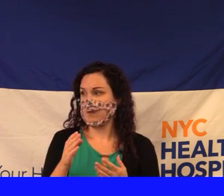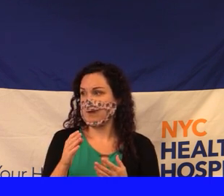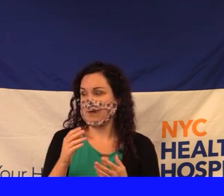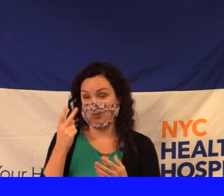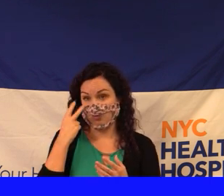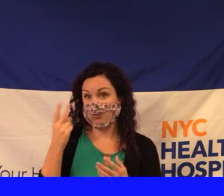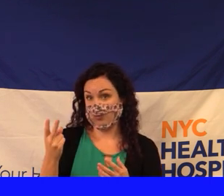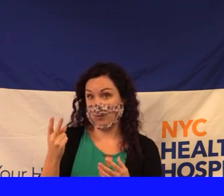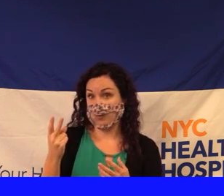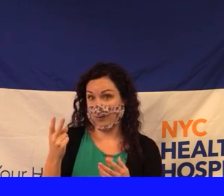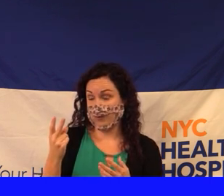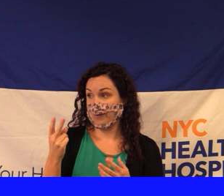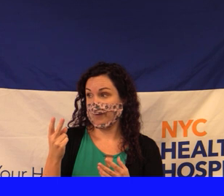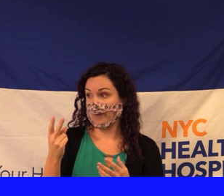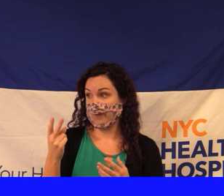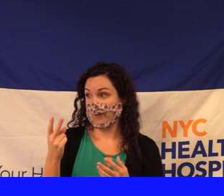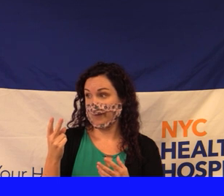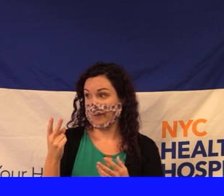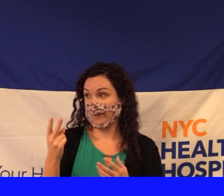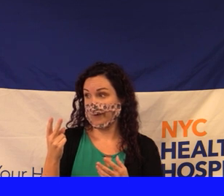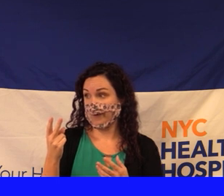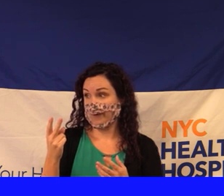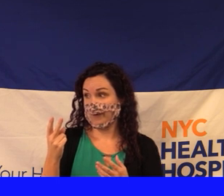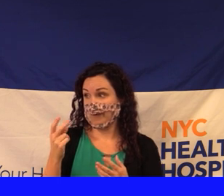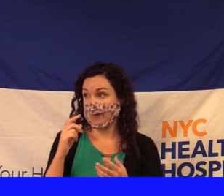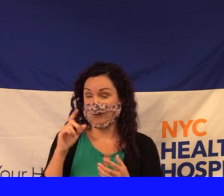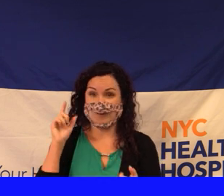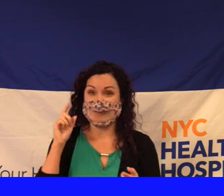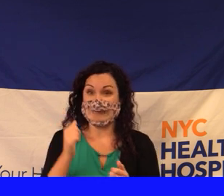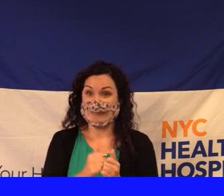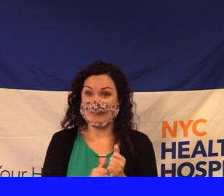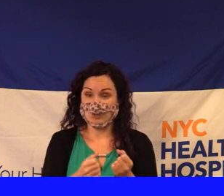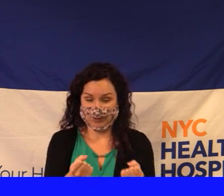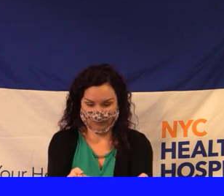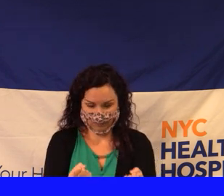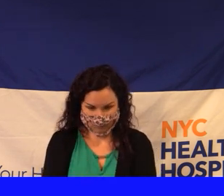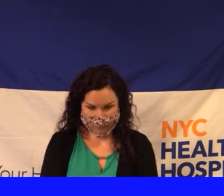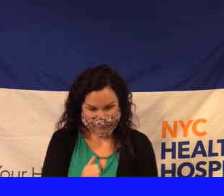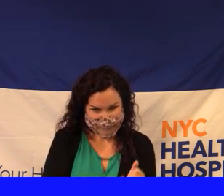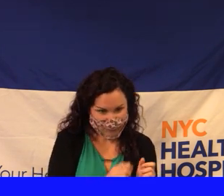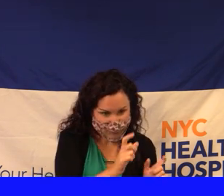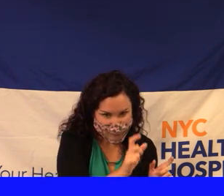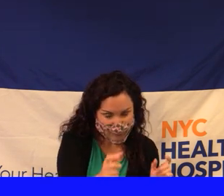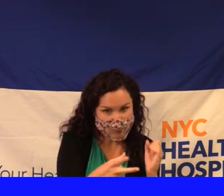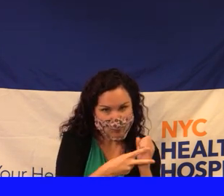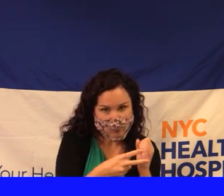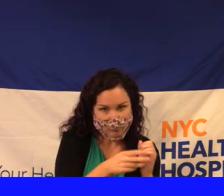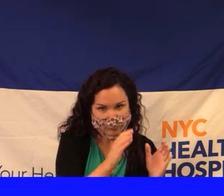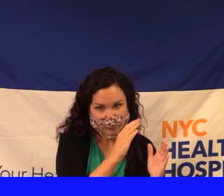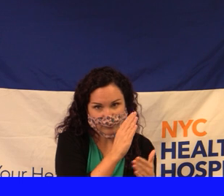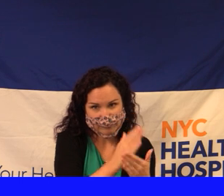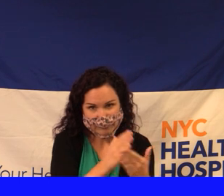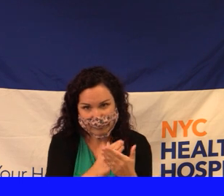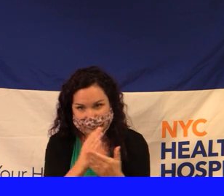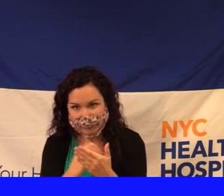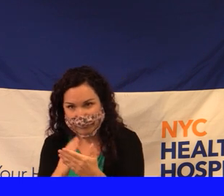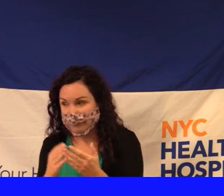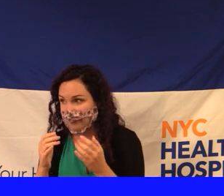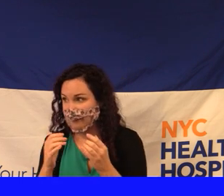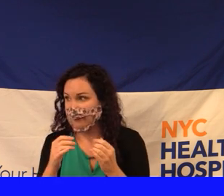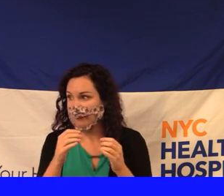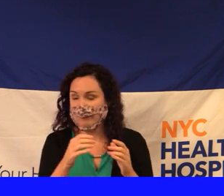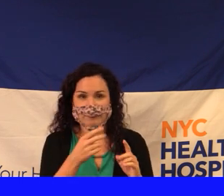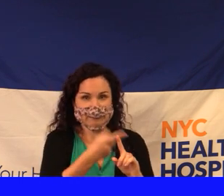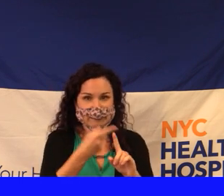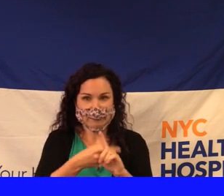weeds, you saw them as a cabinet, but they're actually leased by component. Each drawer, each cubicle, each section is leased